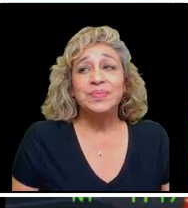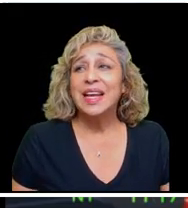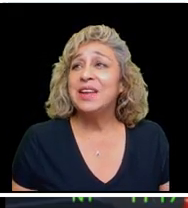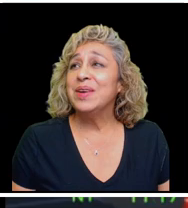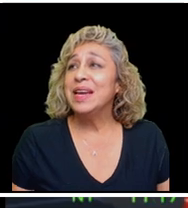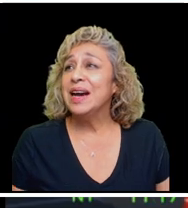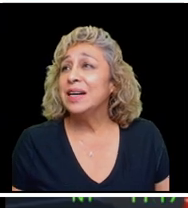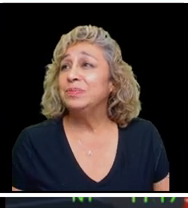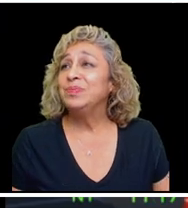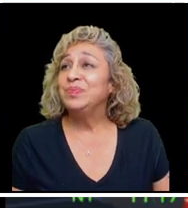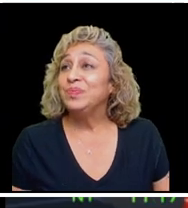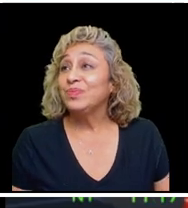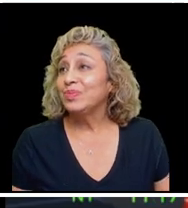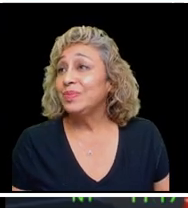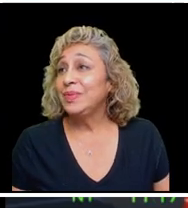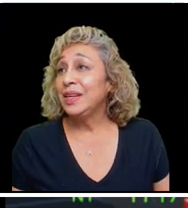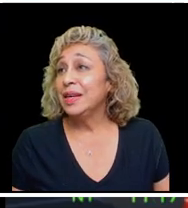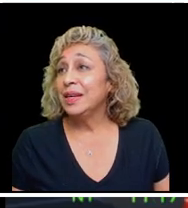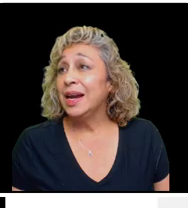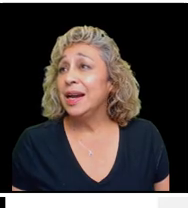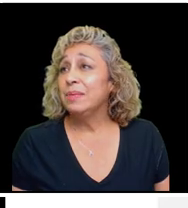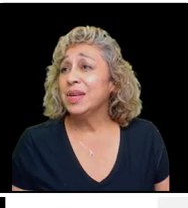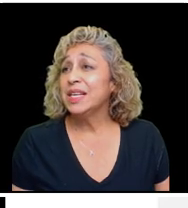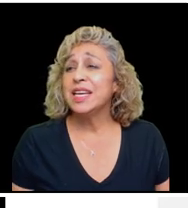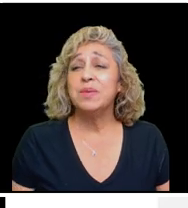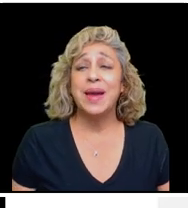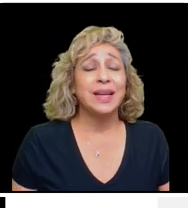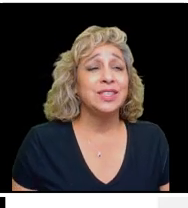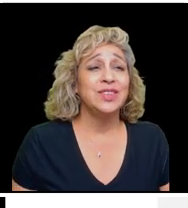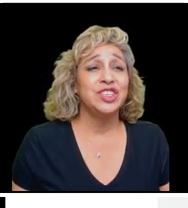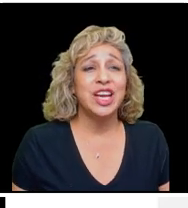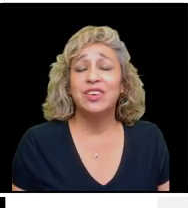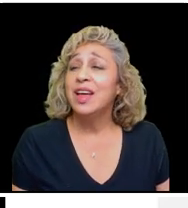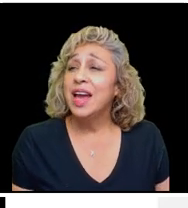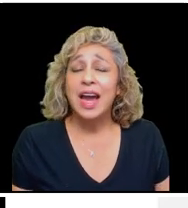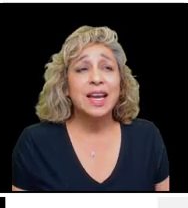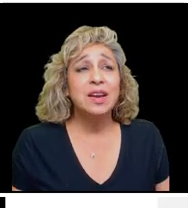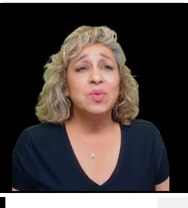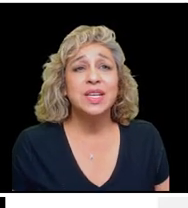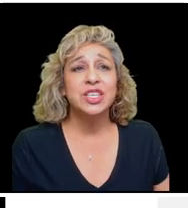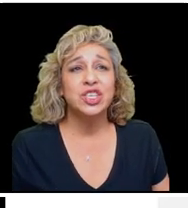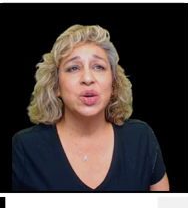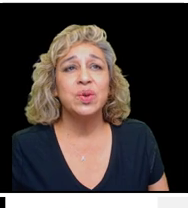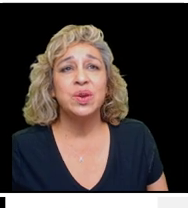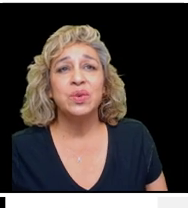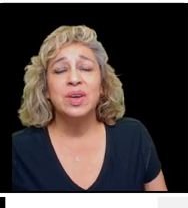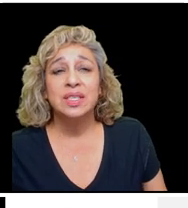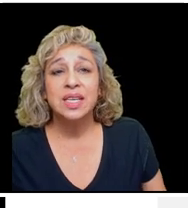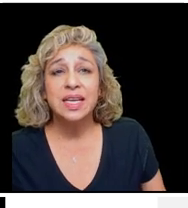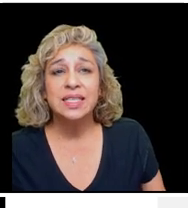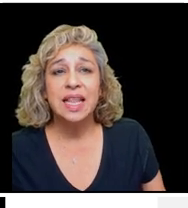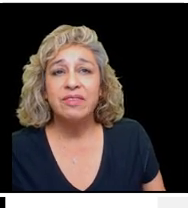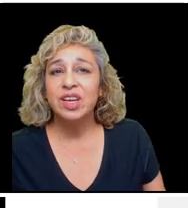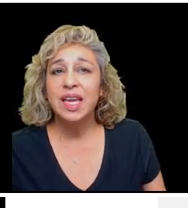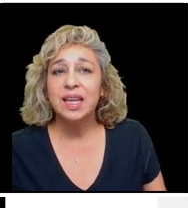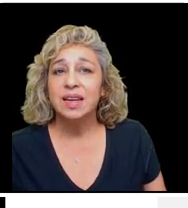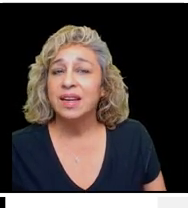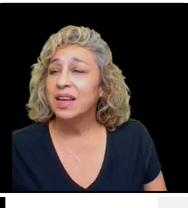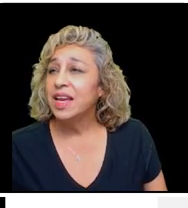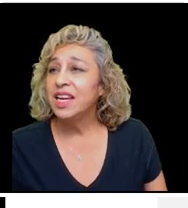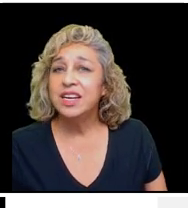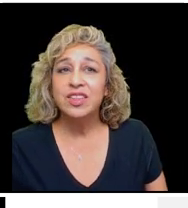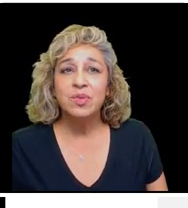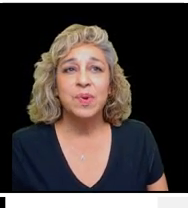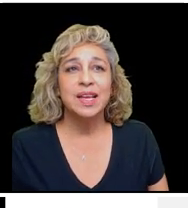anyway um I'm gonna take you back to the channel I kind of wanted to show you see he's live again